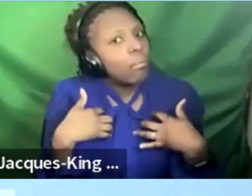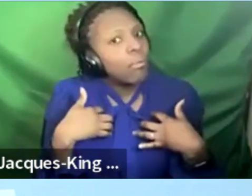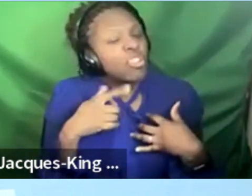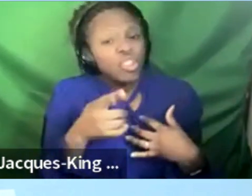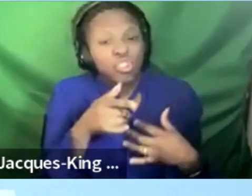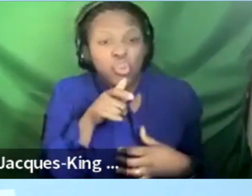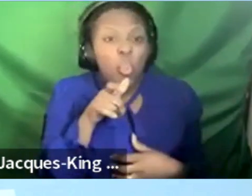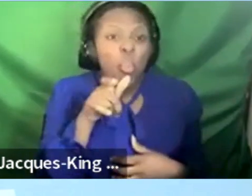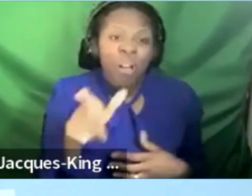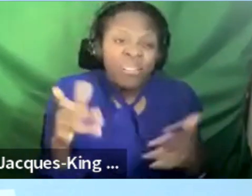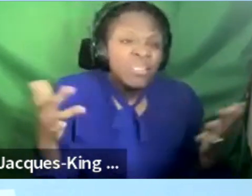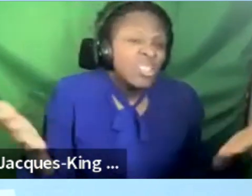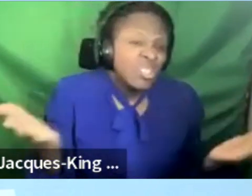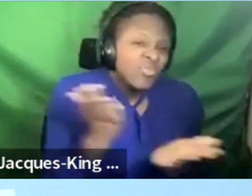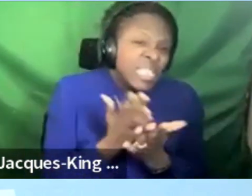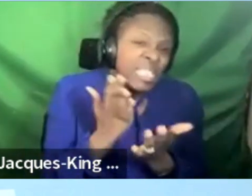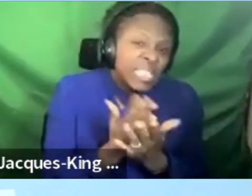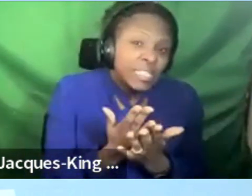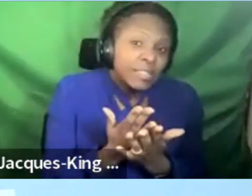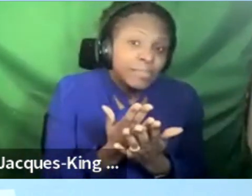it's inspired, and that's just